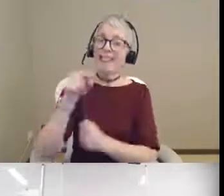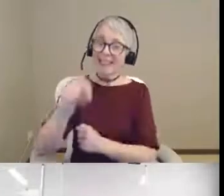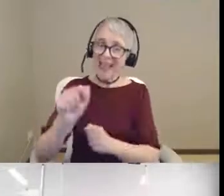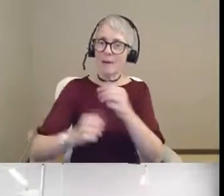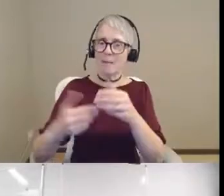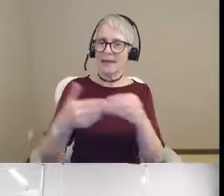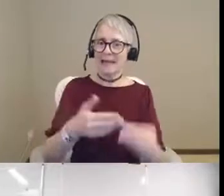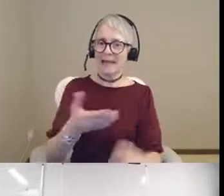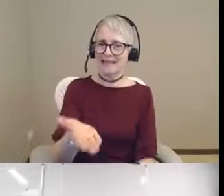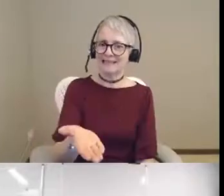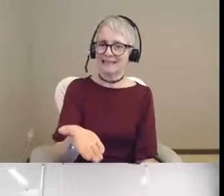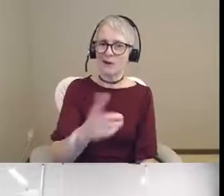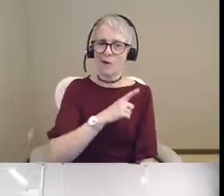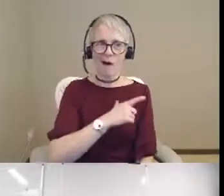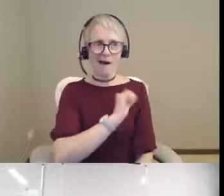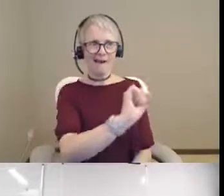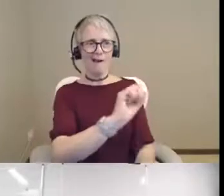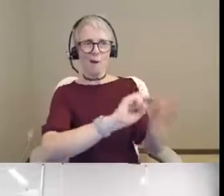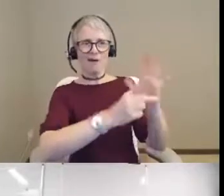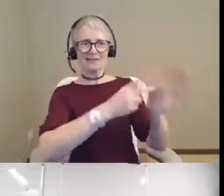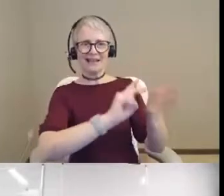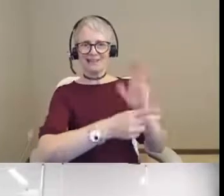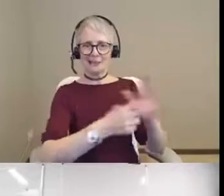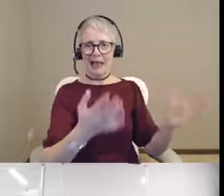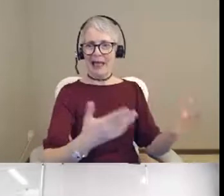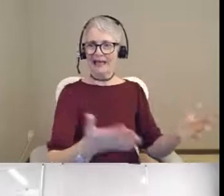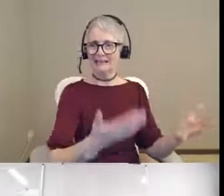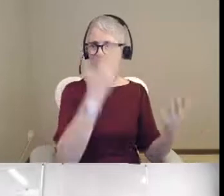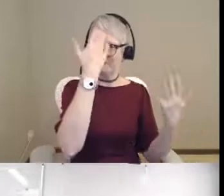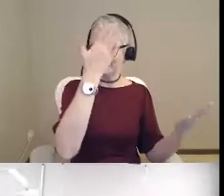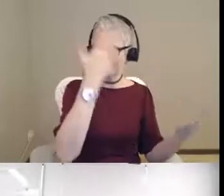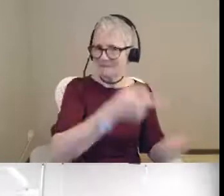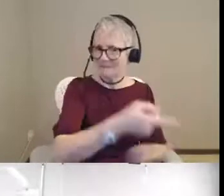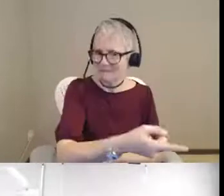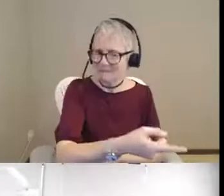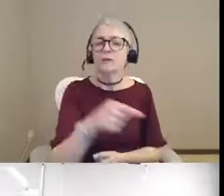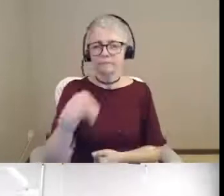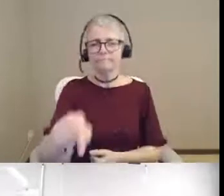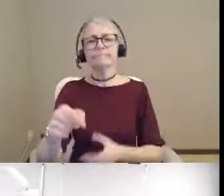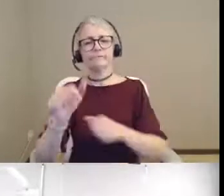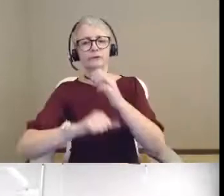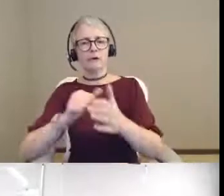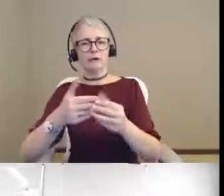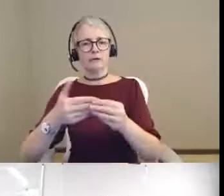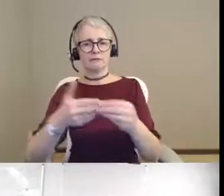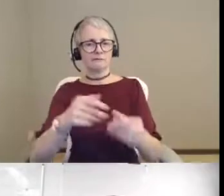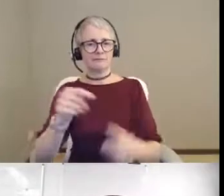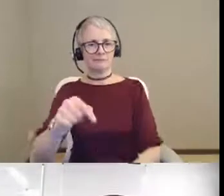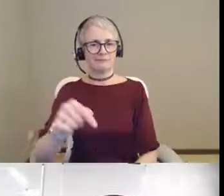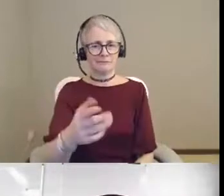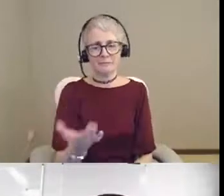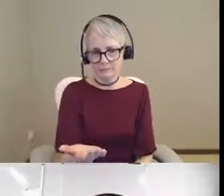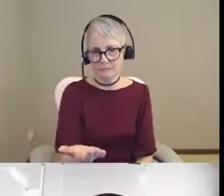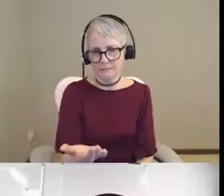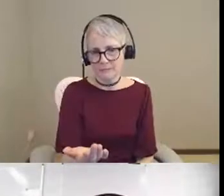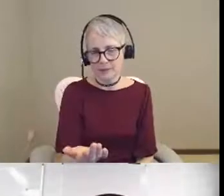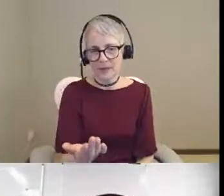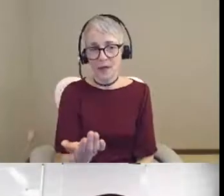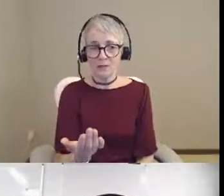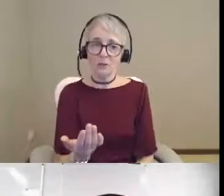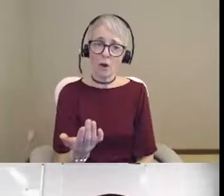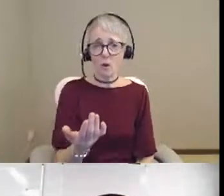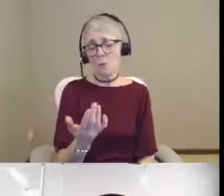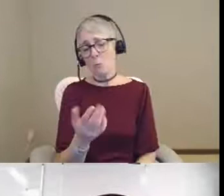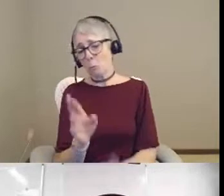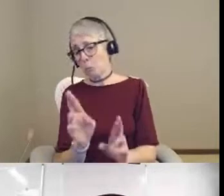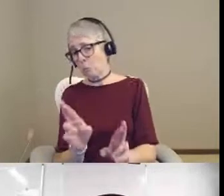because the rest of the organization is very limited as well. So we kind of get caught in our own worlds, but there has been hope to